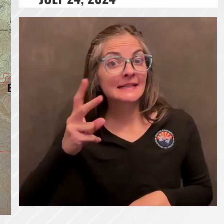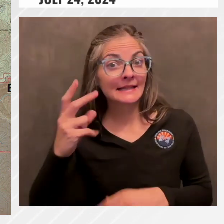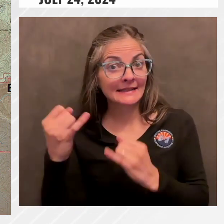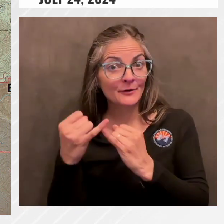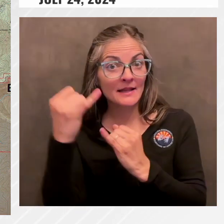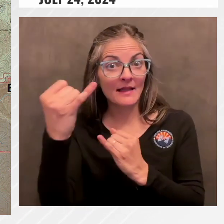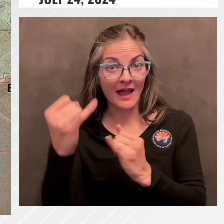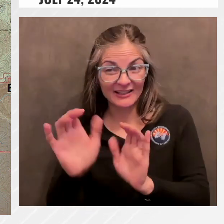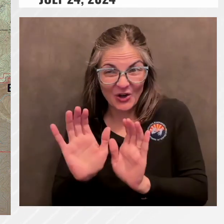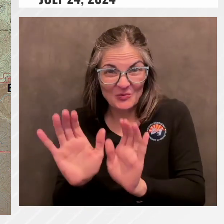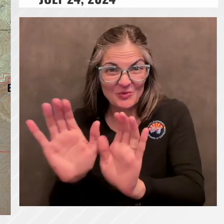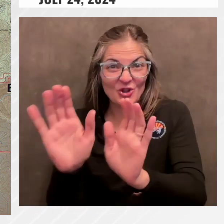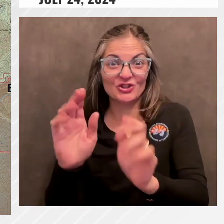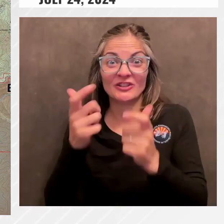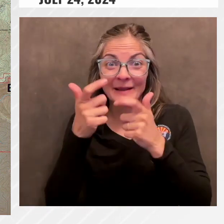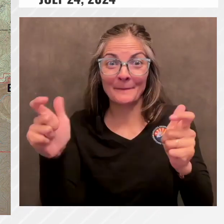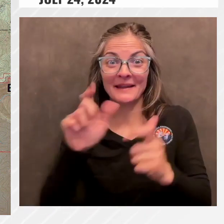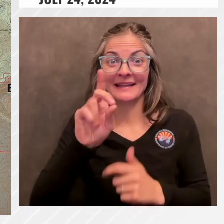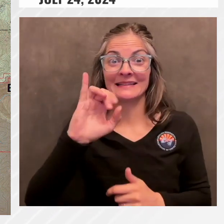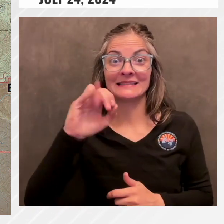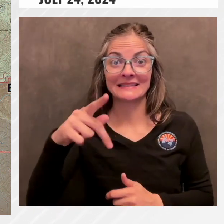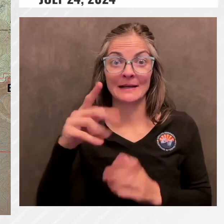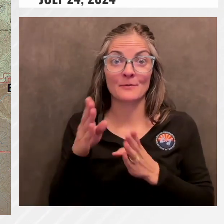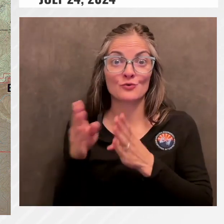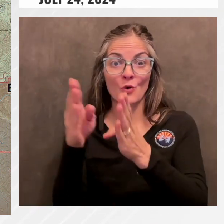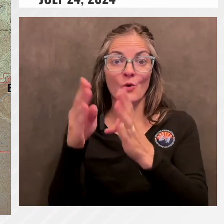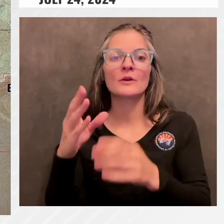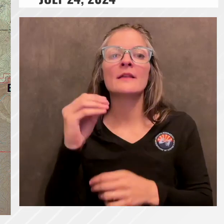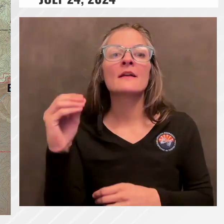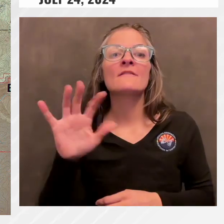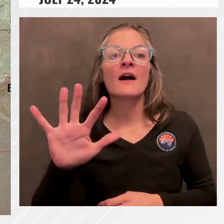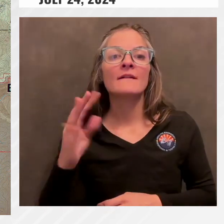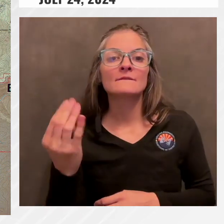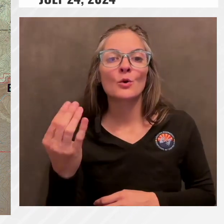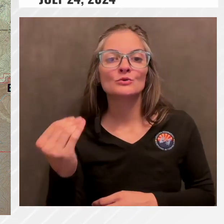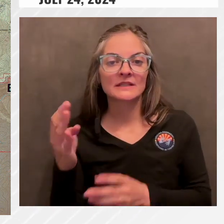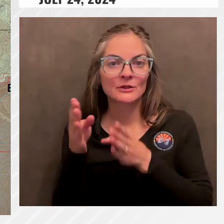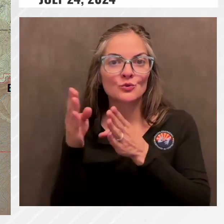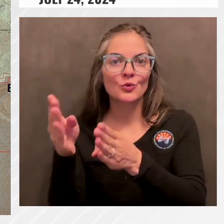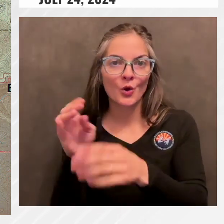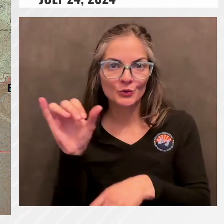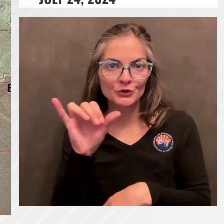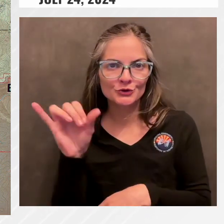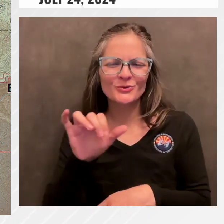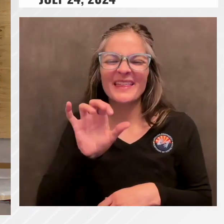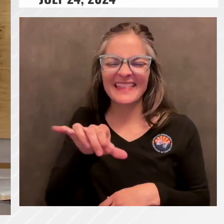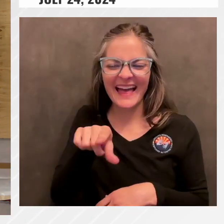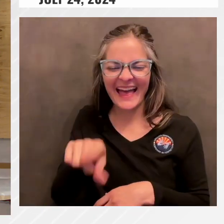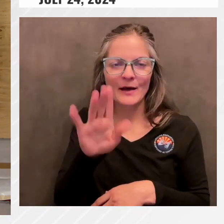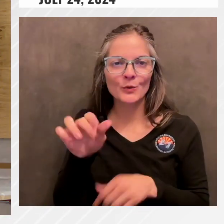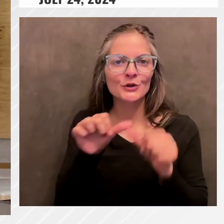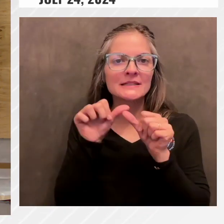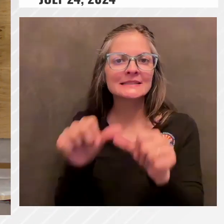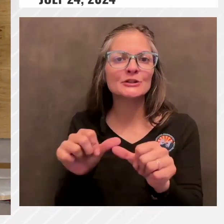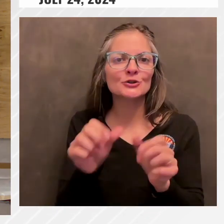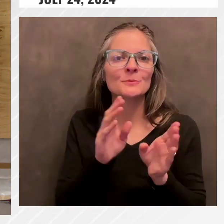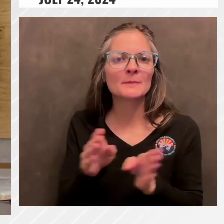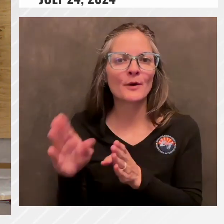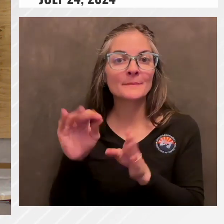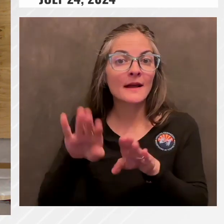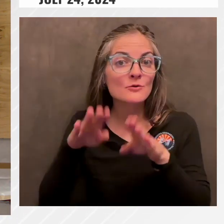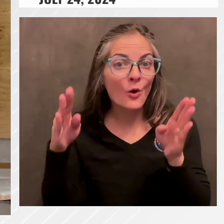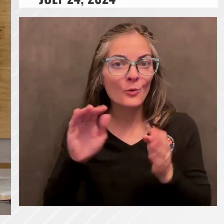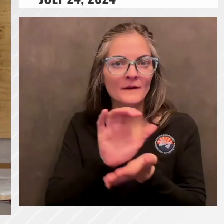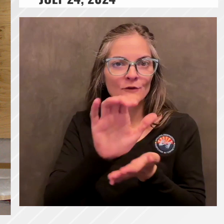along the 5N14 road down here, and that'll be continued to be prepped and opened up with dozers. And a report for ops. All